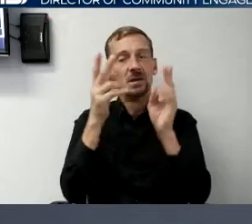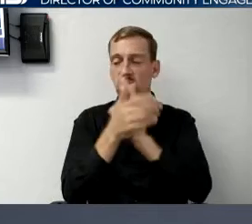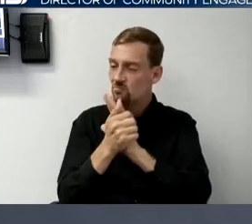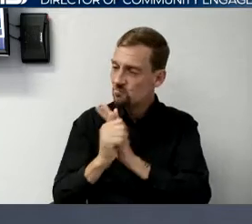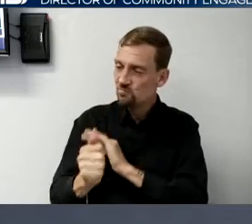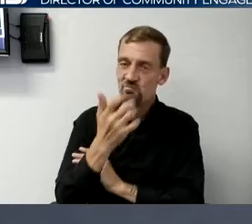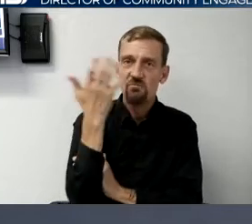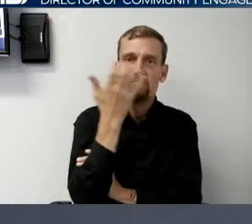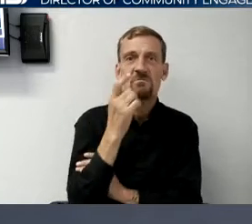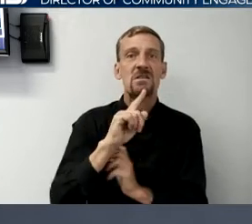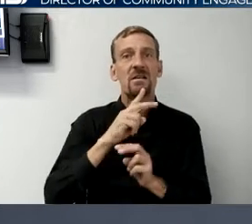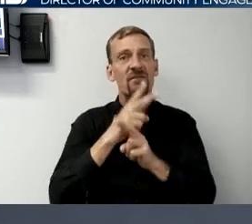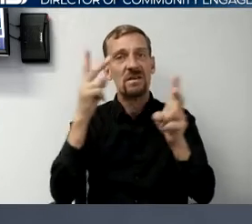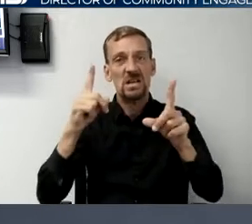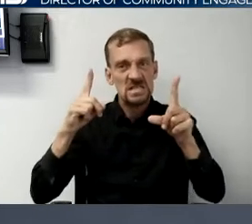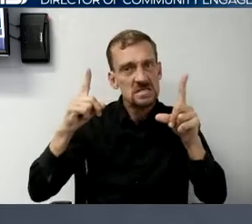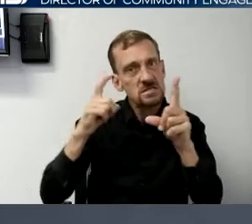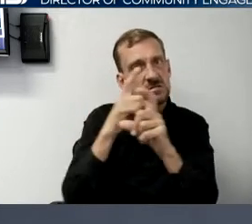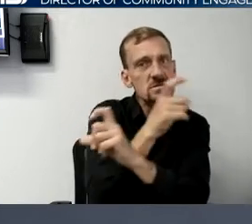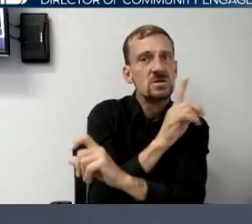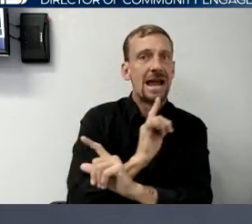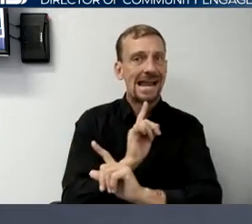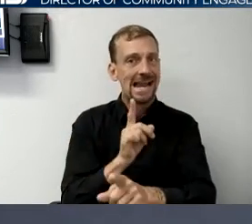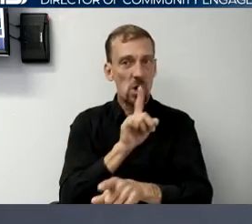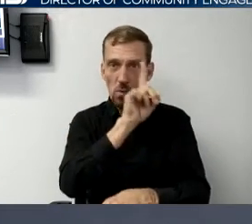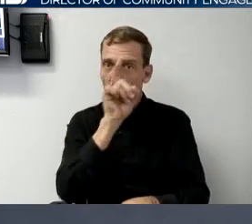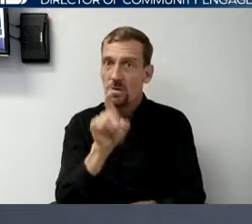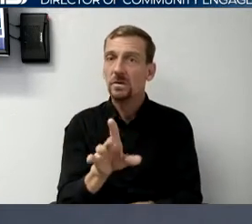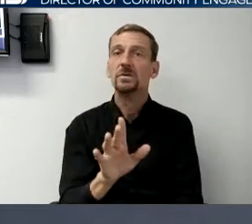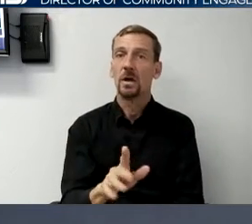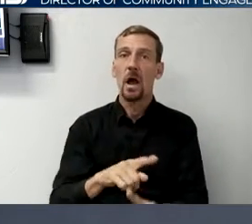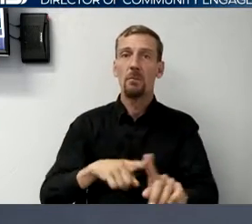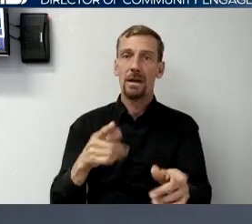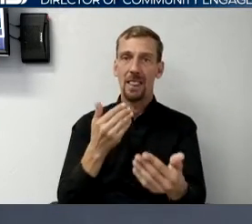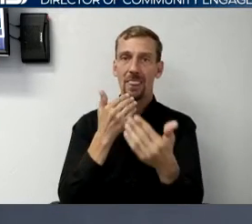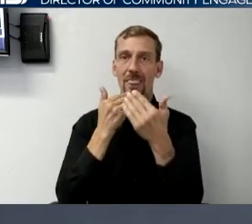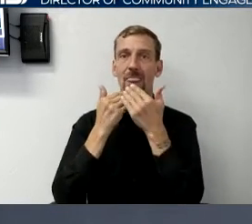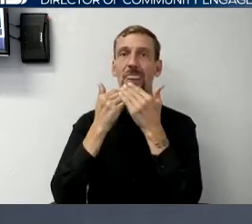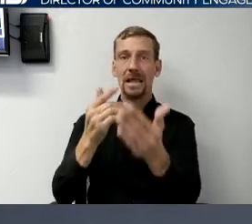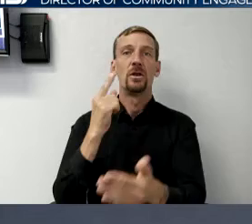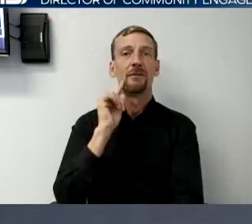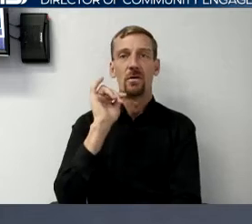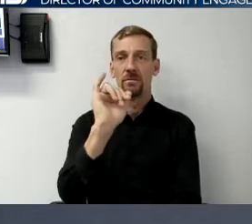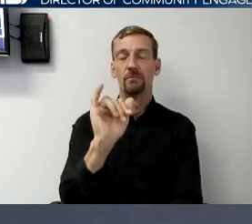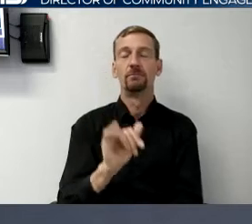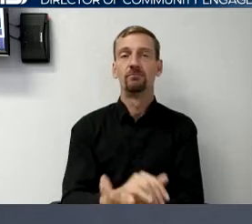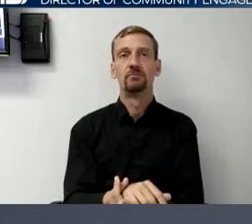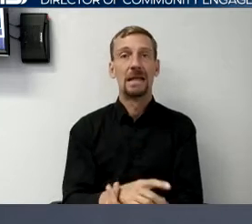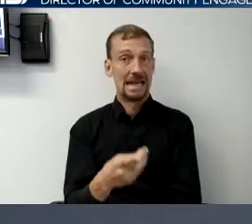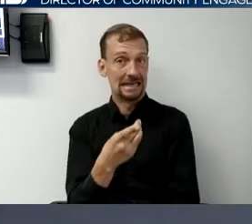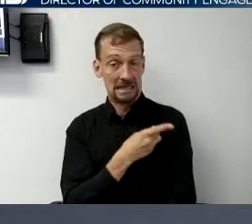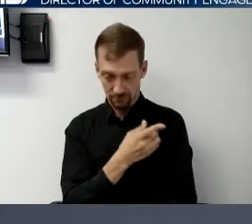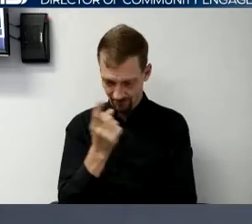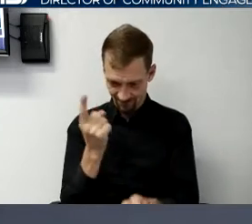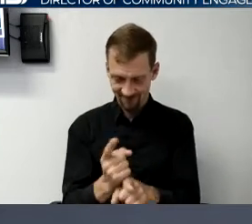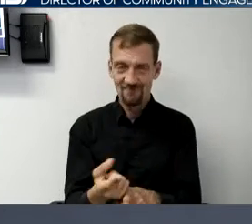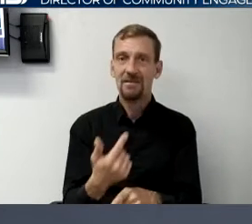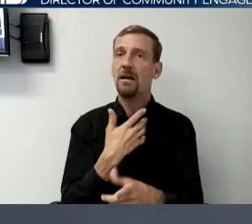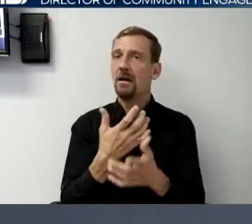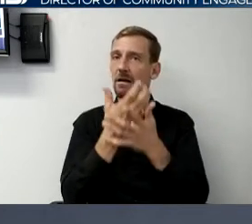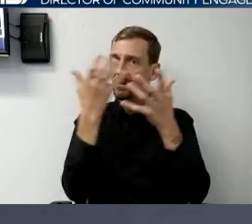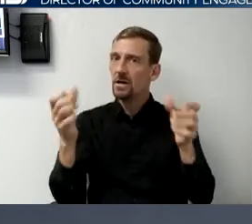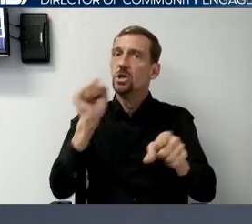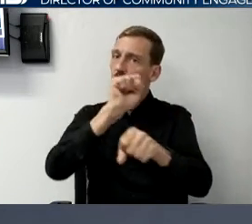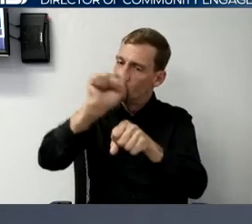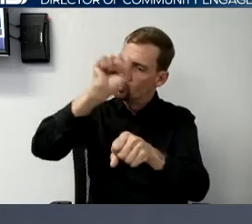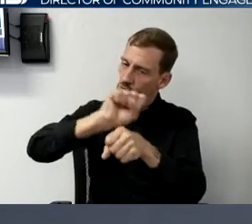sophisticated, sometimes very complicated questions, but thank you for asking them. Well, Deb's right. We do put a lot of time